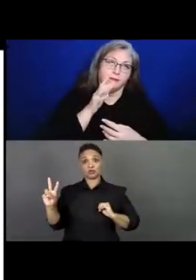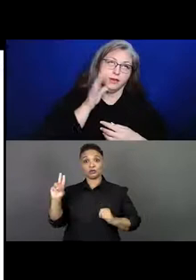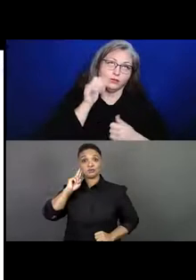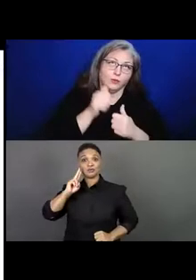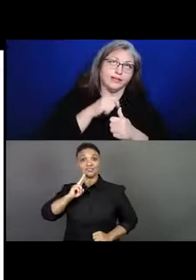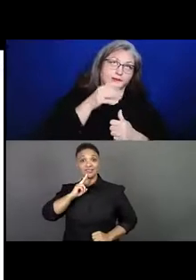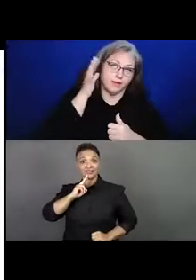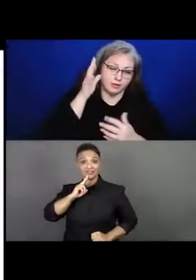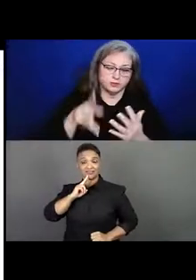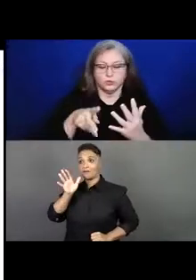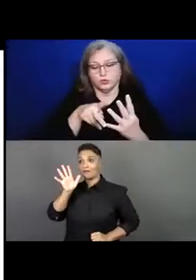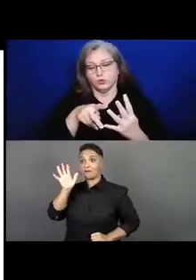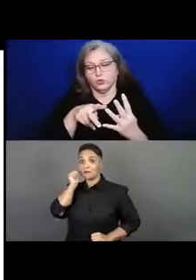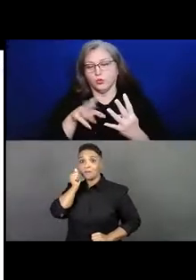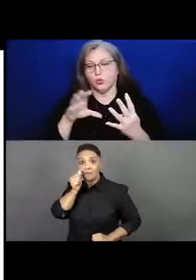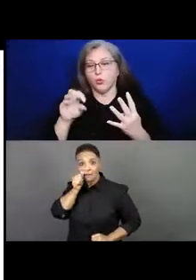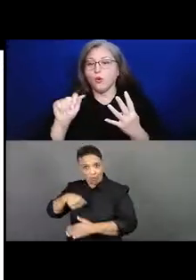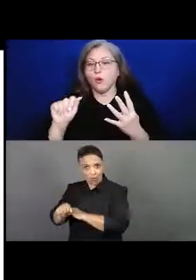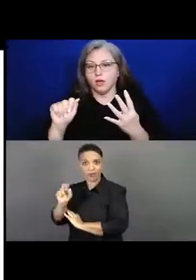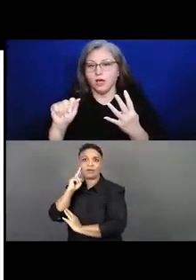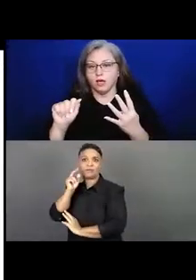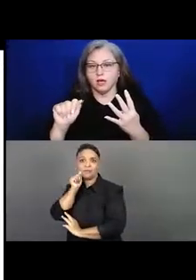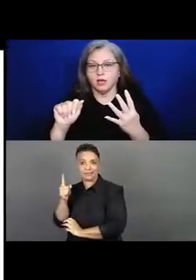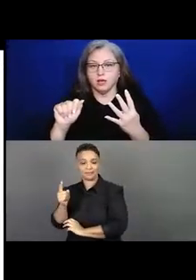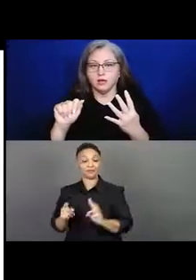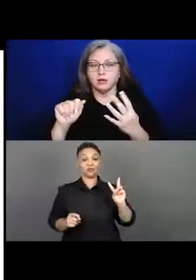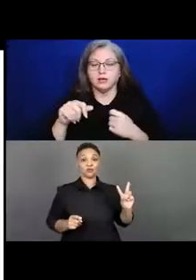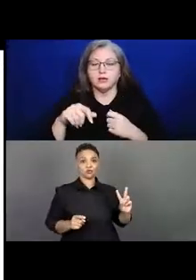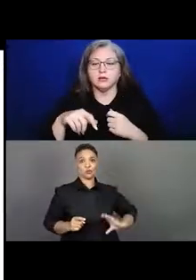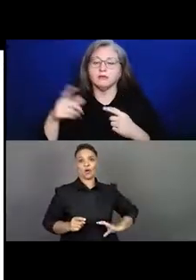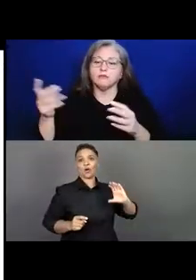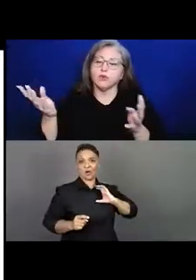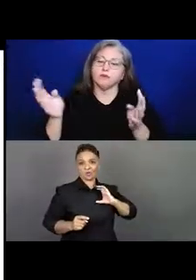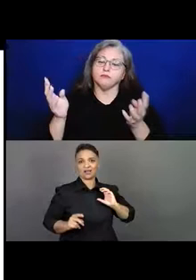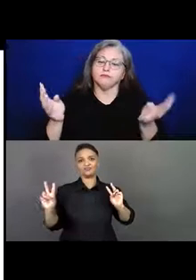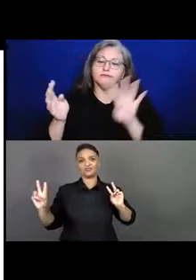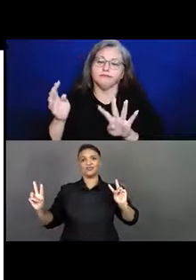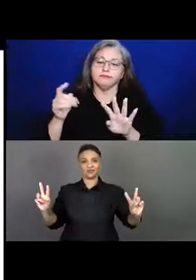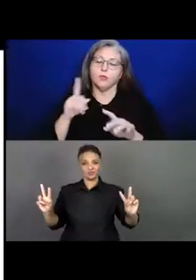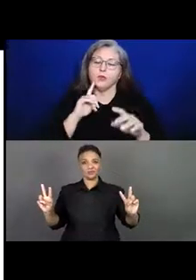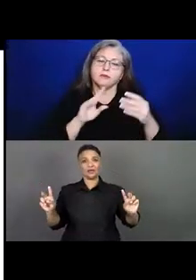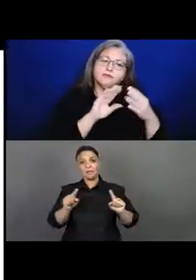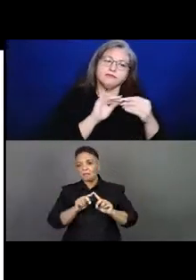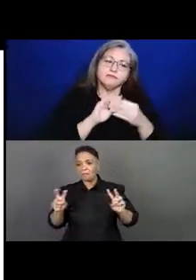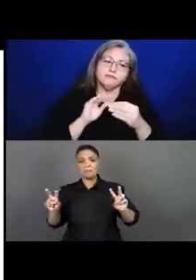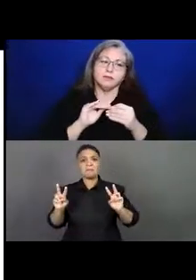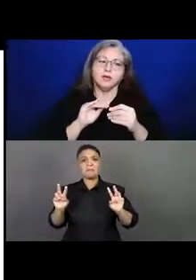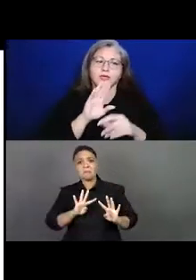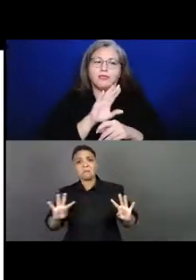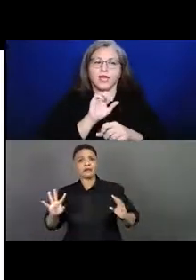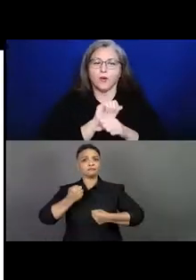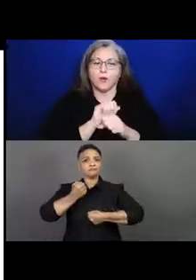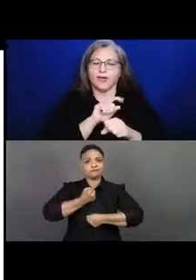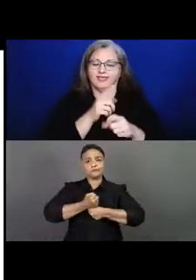parents, and two coders. They're just going to share their work that they have